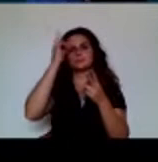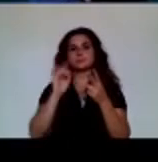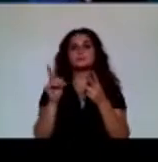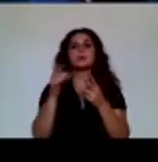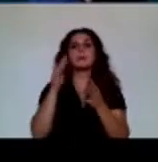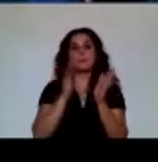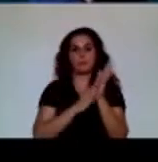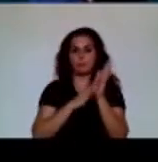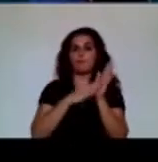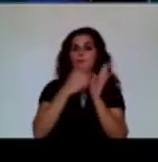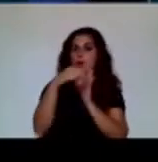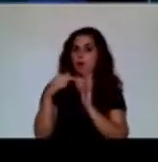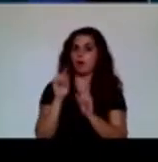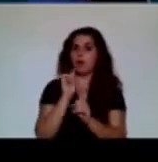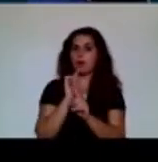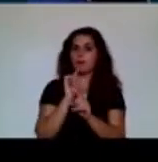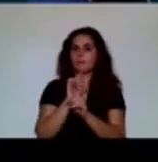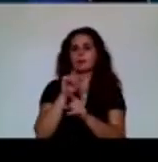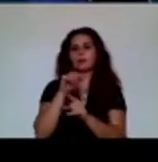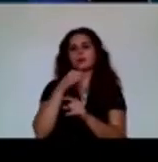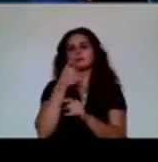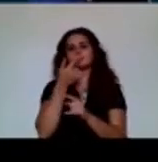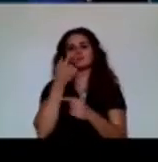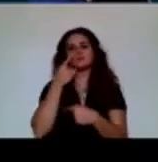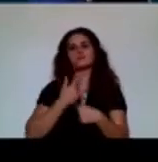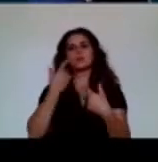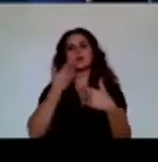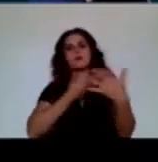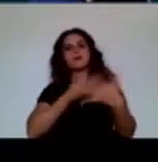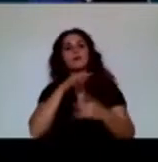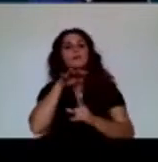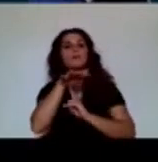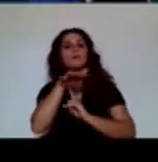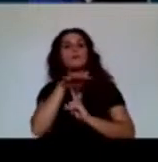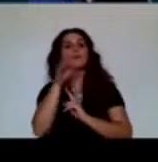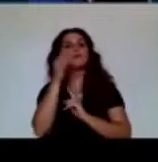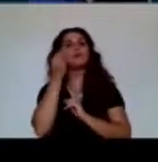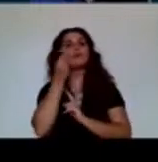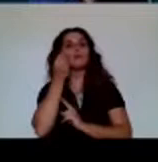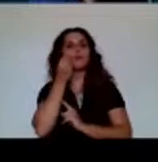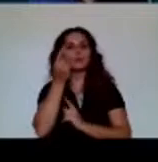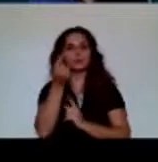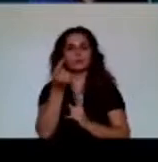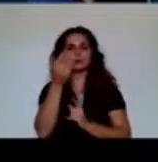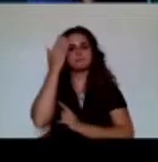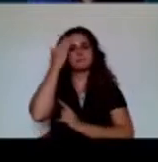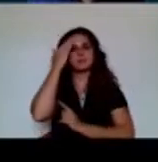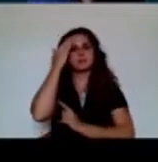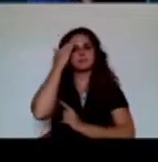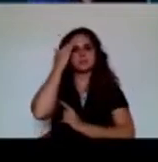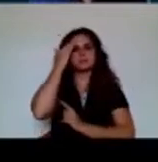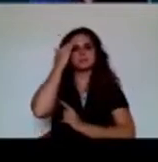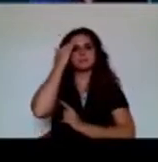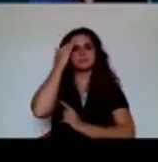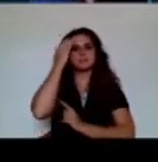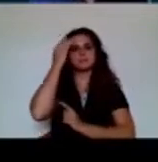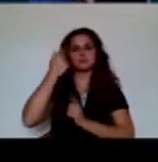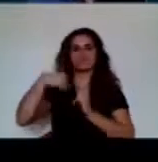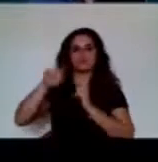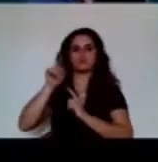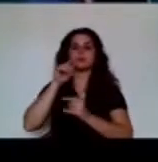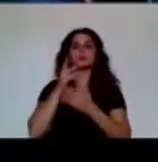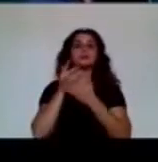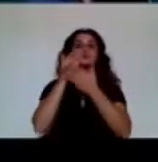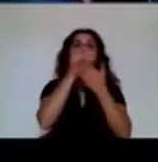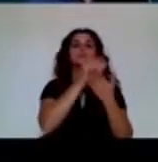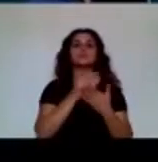evidence showing, this correlation, this influence of teachers' implicit biases, and this study by